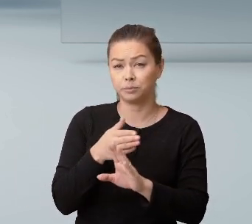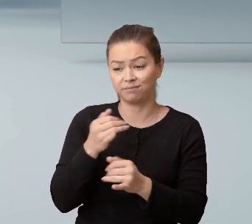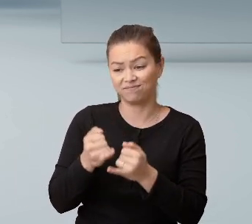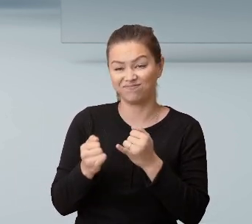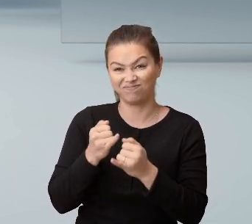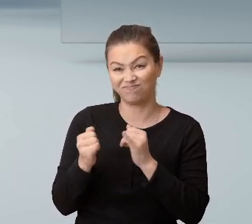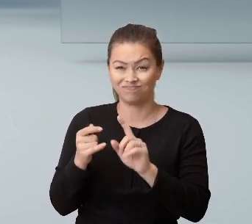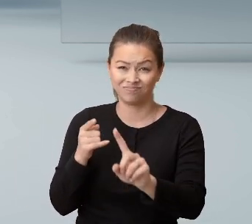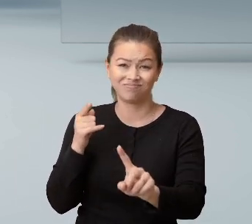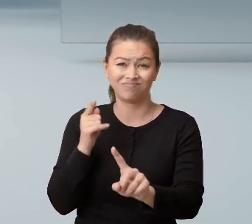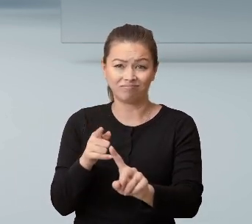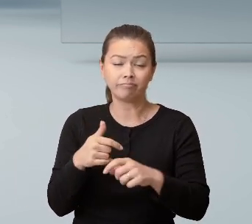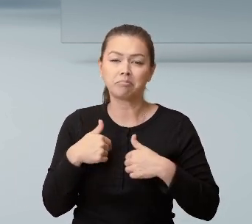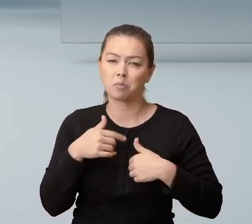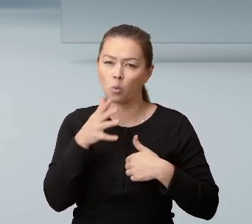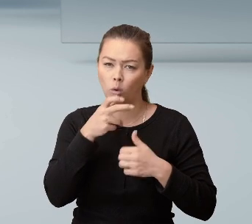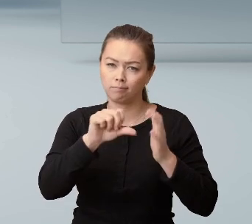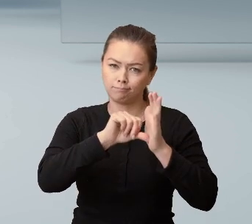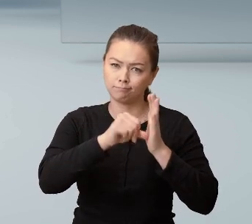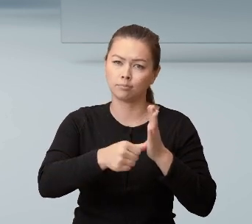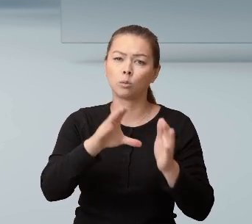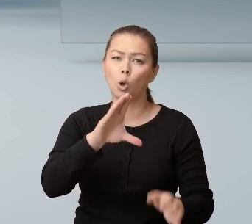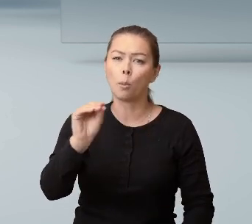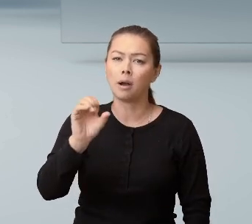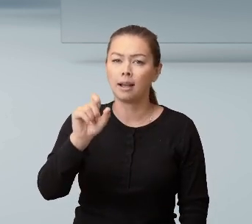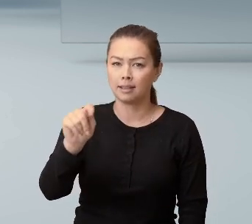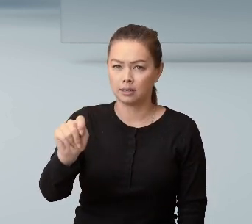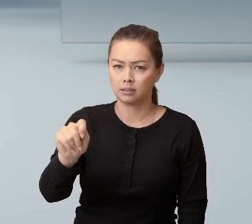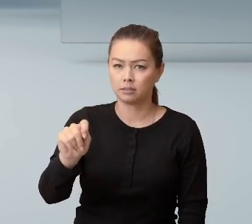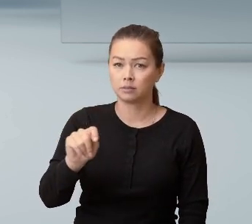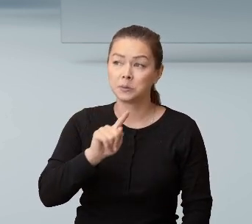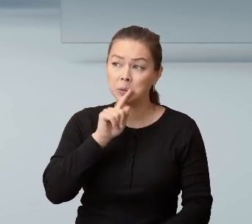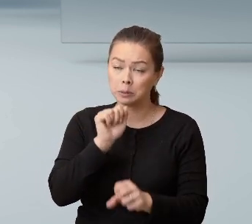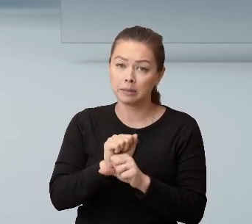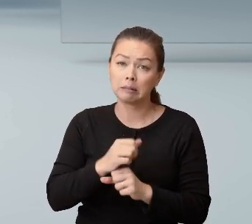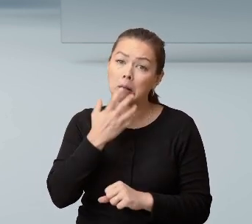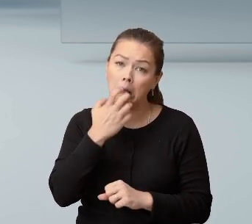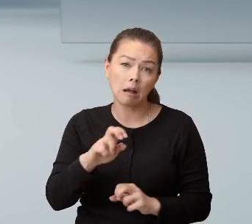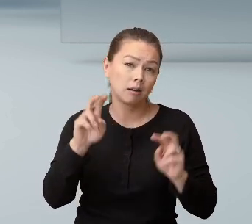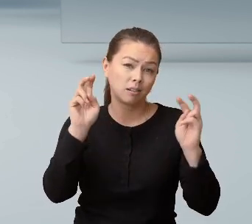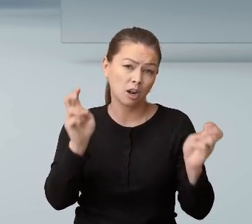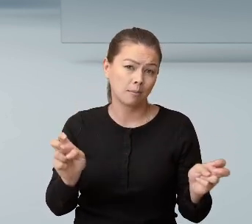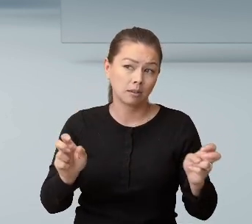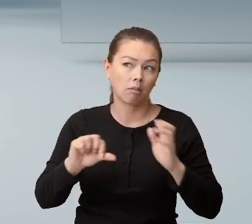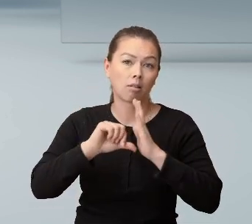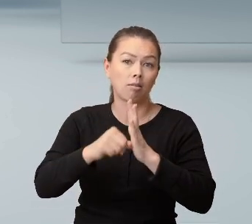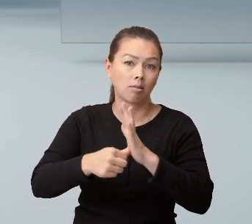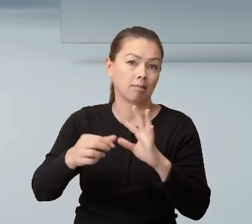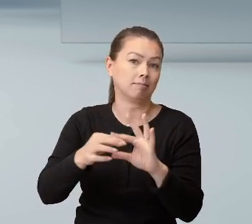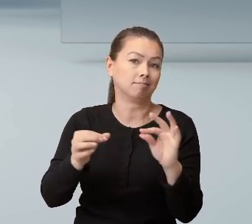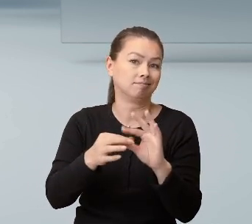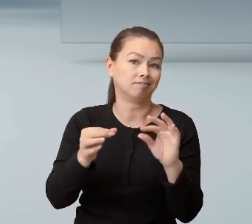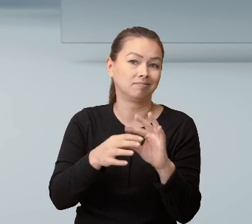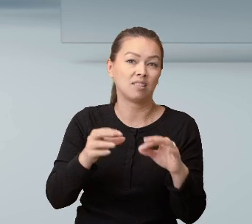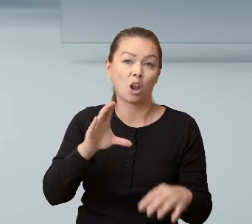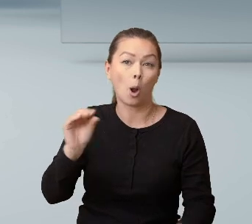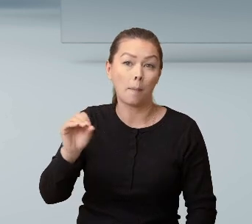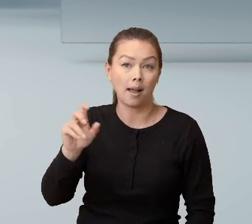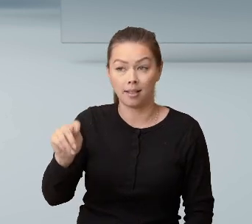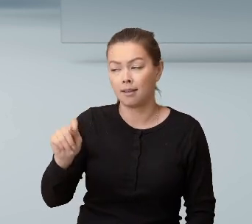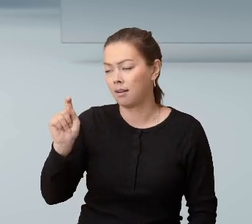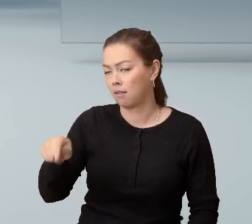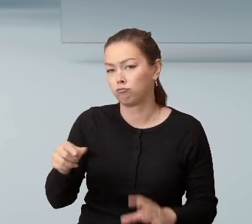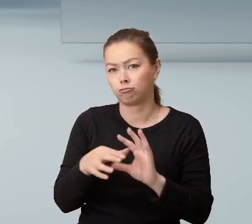a very popular topic at the moment, Copilot. It's very hot. It gets mentioned in every presentation, so ours can't be any